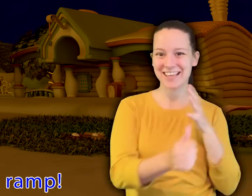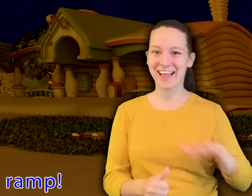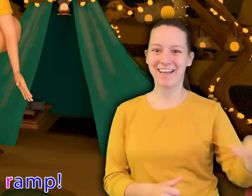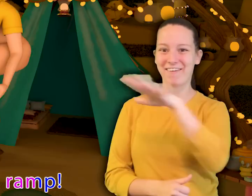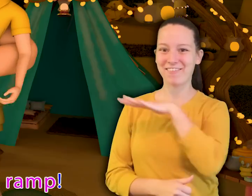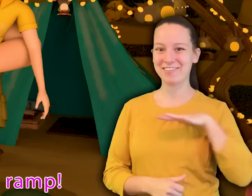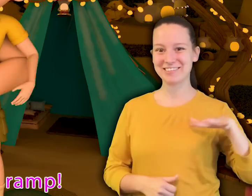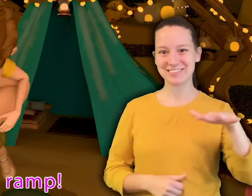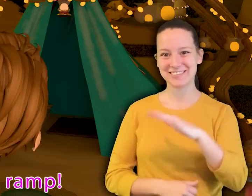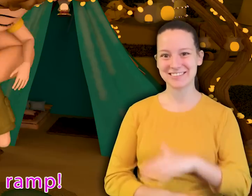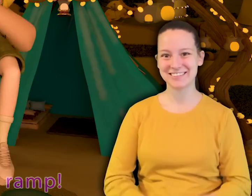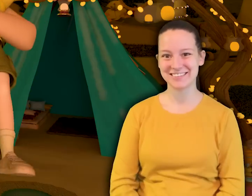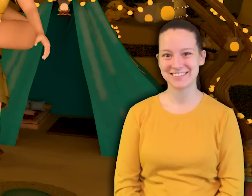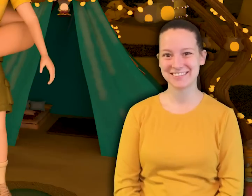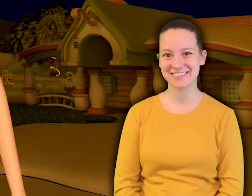Farms little